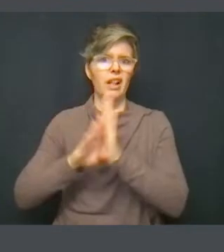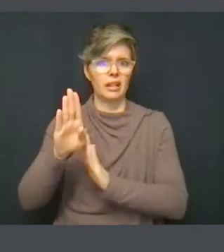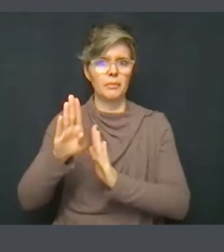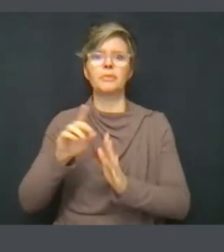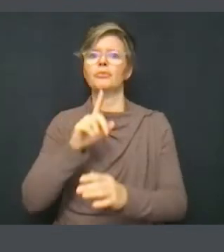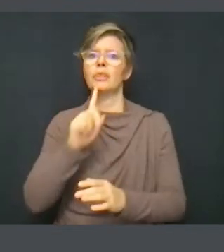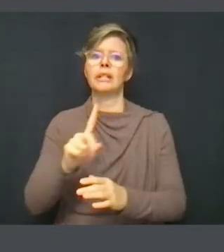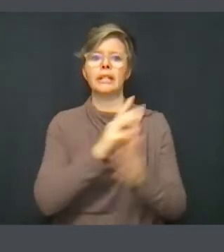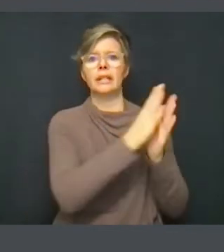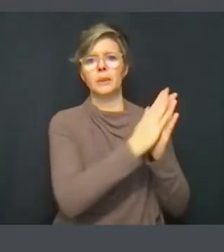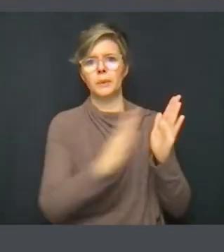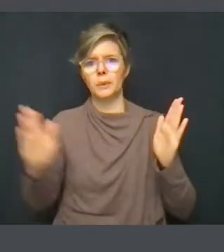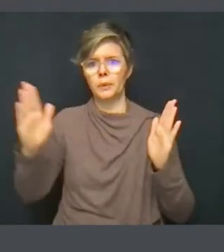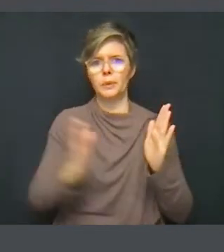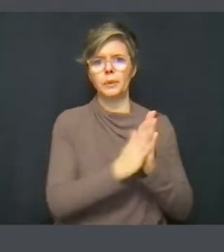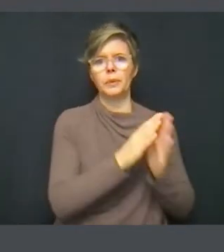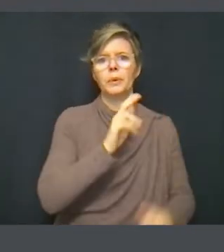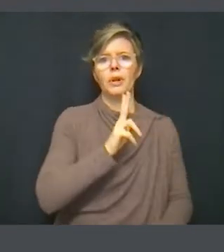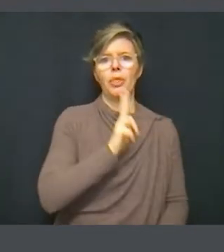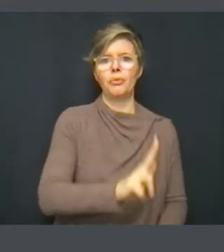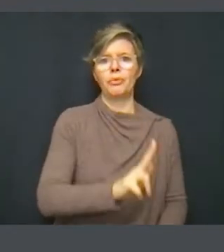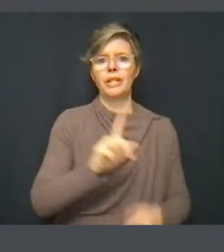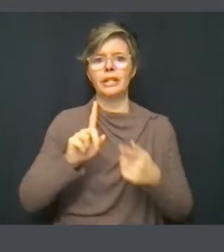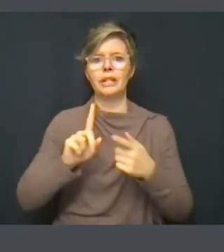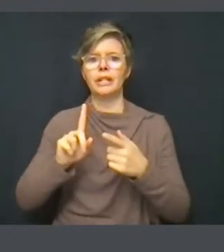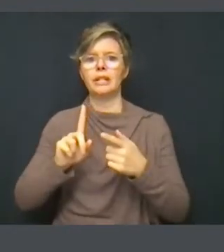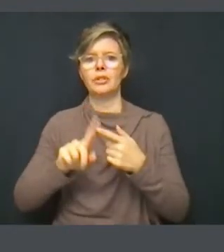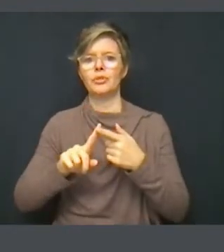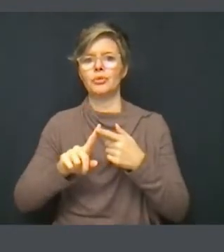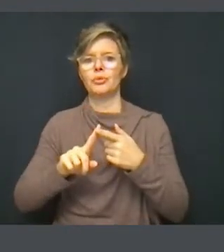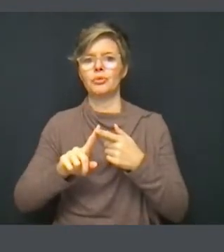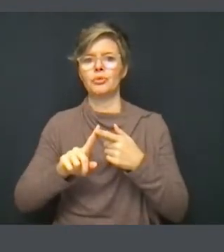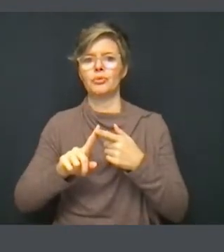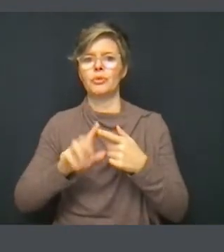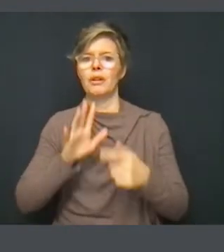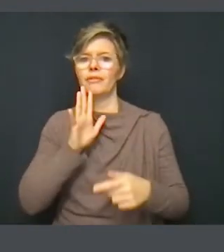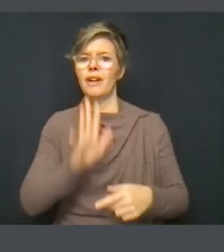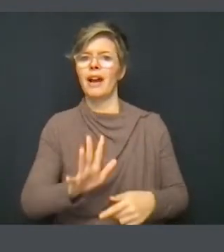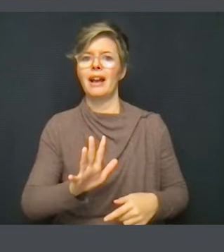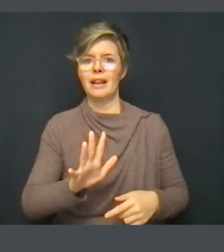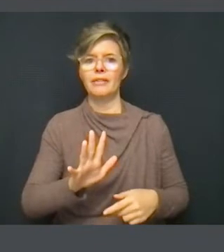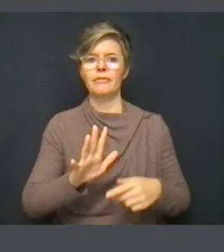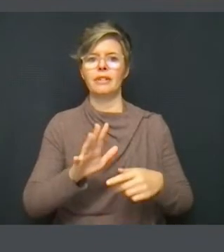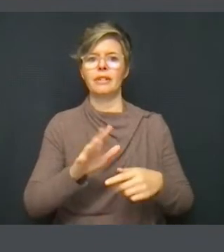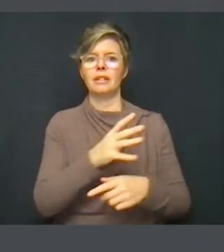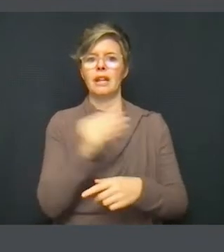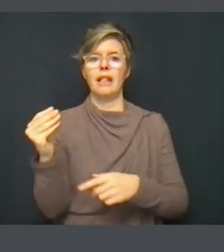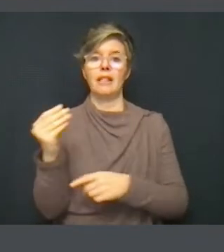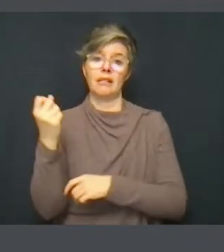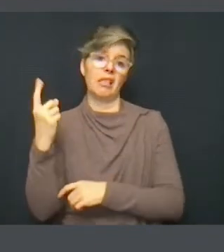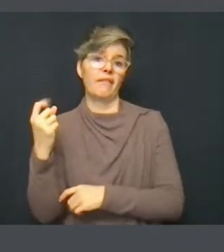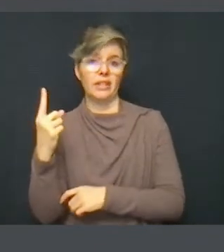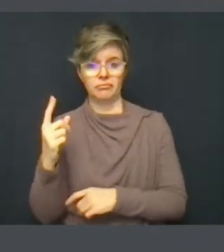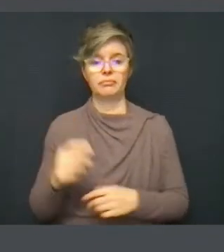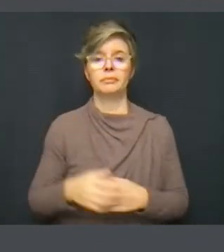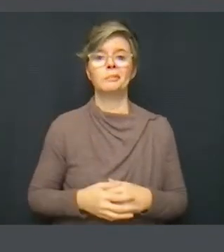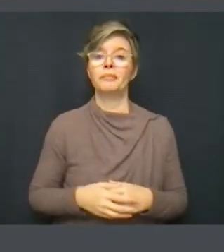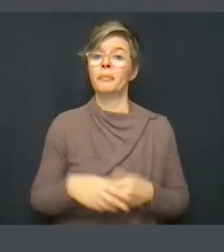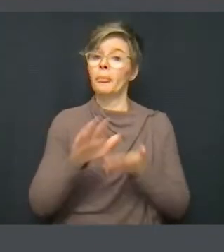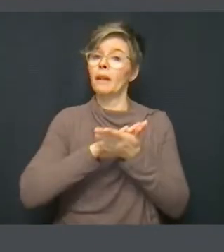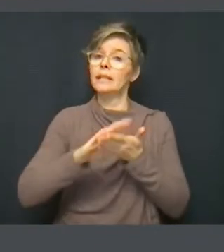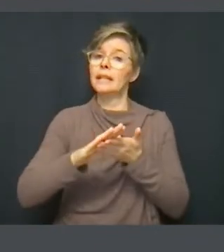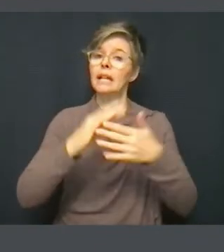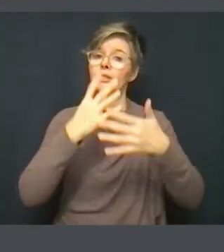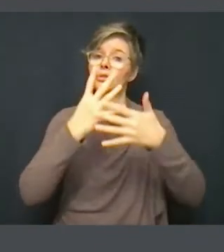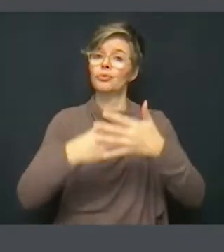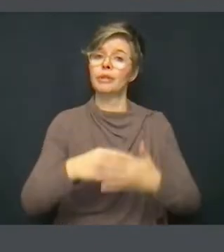see here, 3 to 5'11". It's a really nice little screening tool because it's automated. It's intended to be